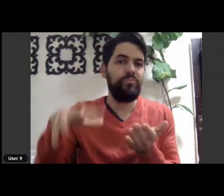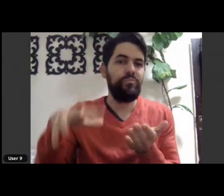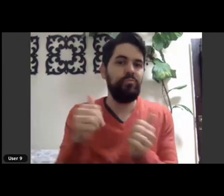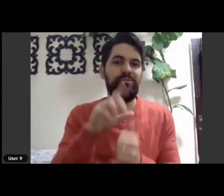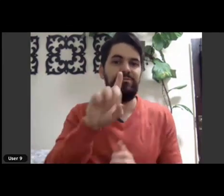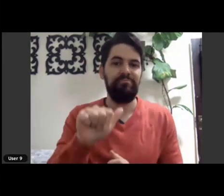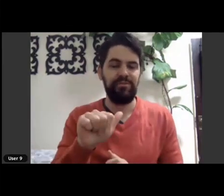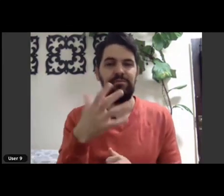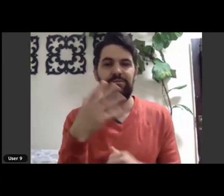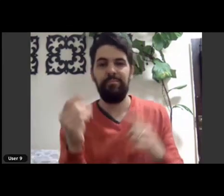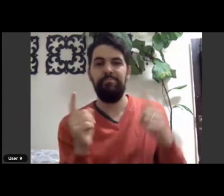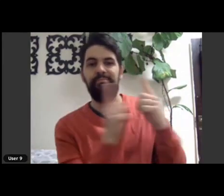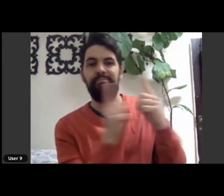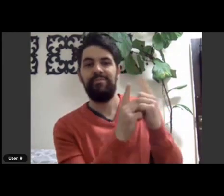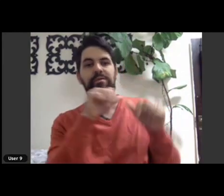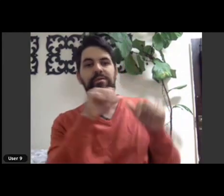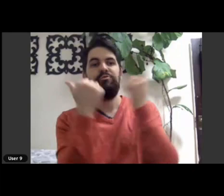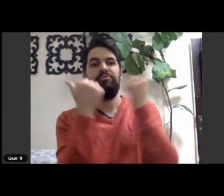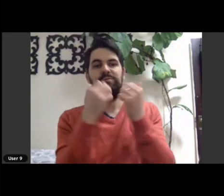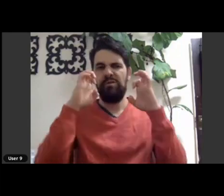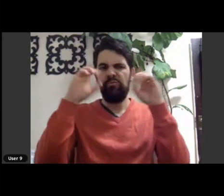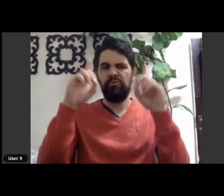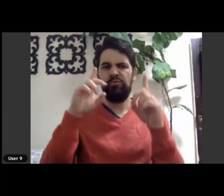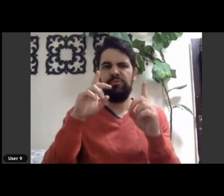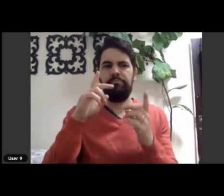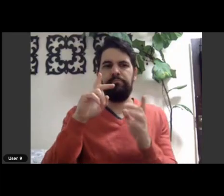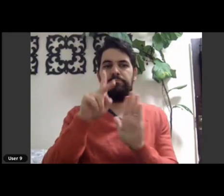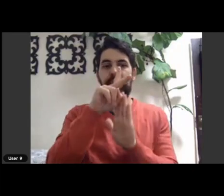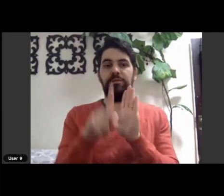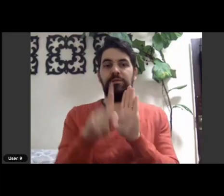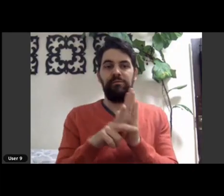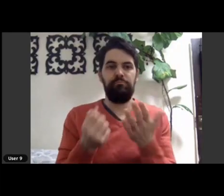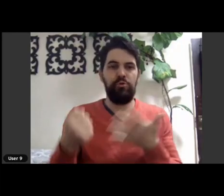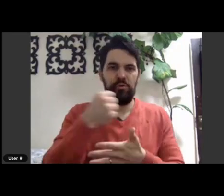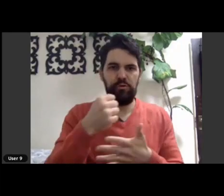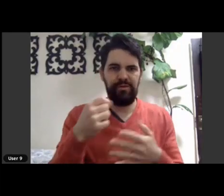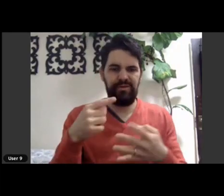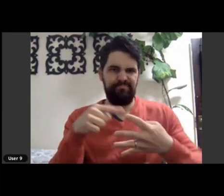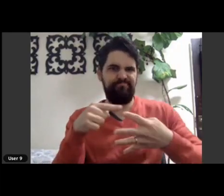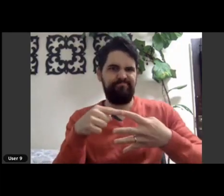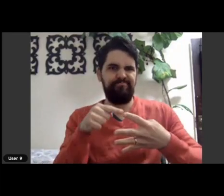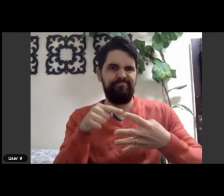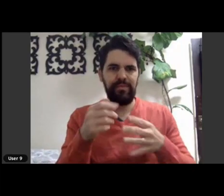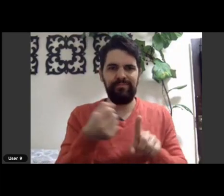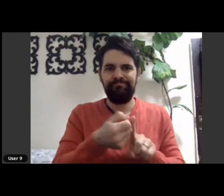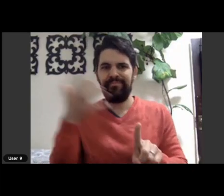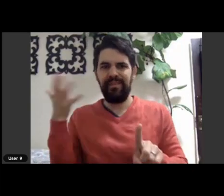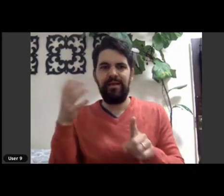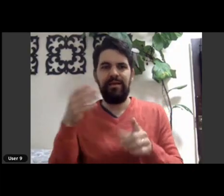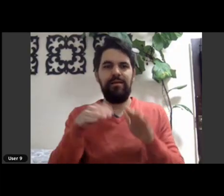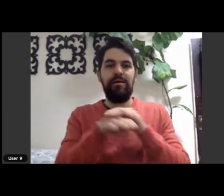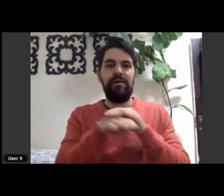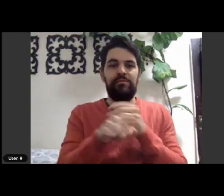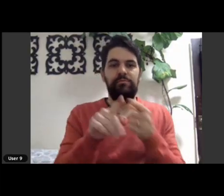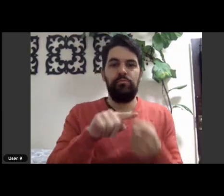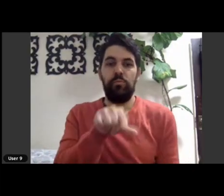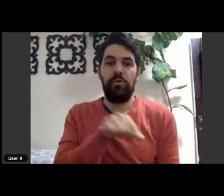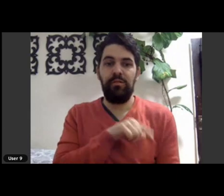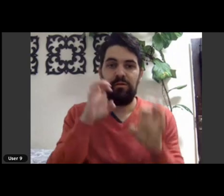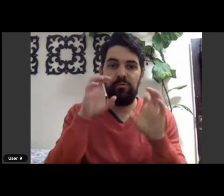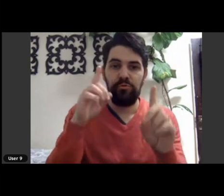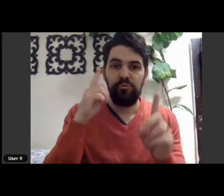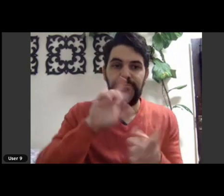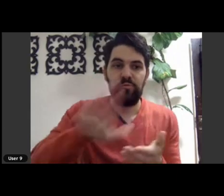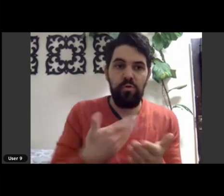sure that all of our work is inclusive of students with disabilities and that we are meeting and supporting the education policy